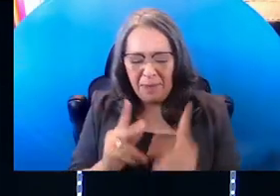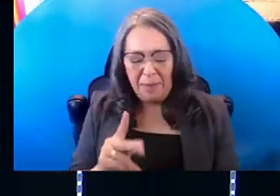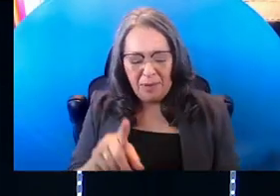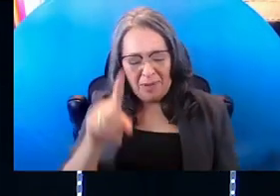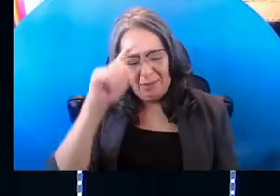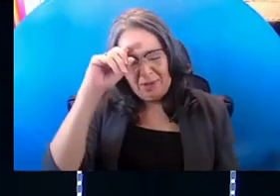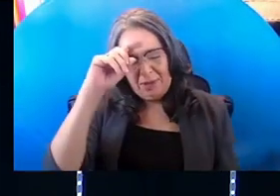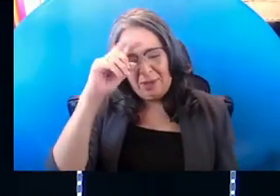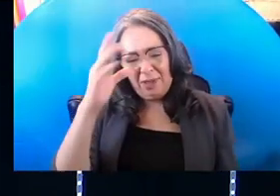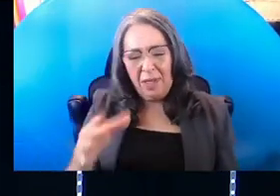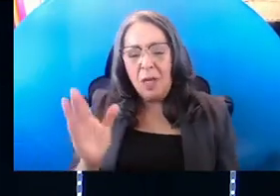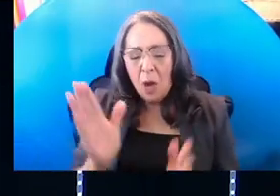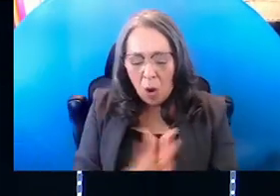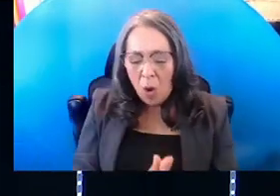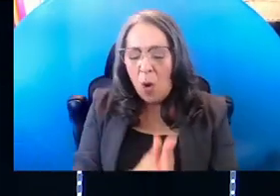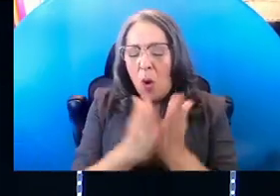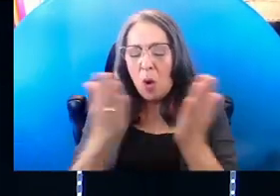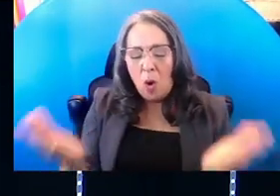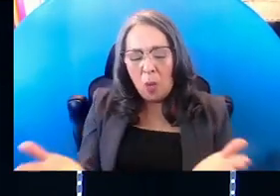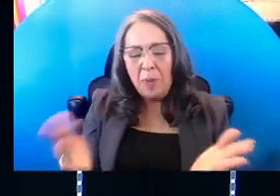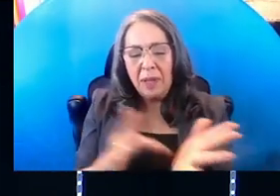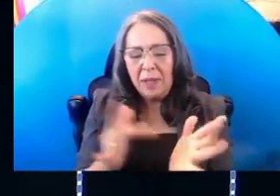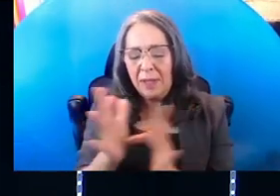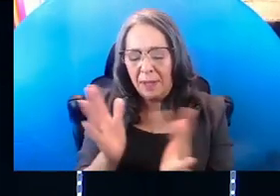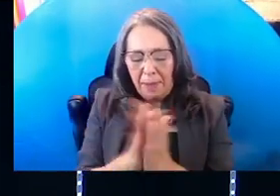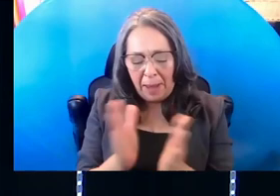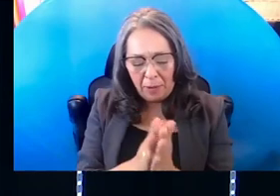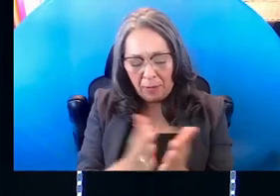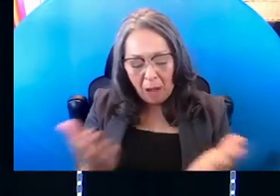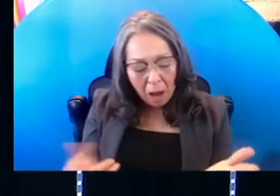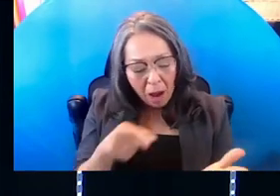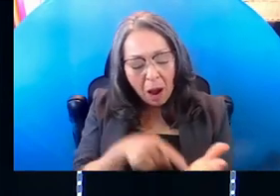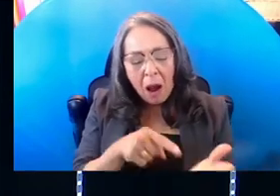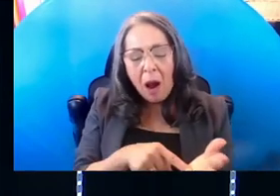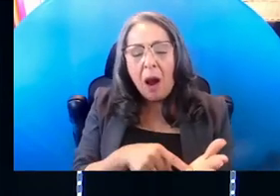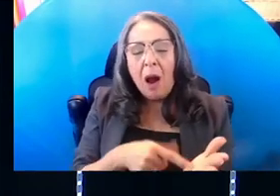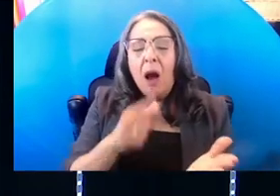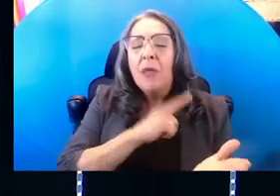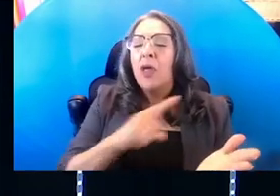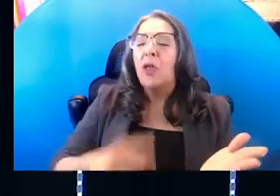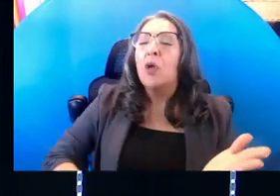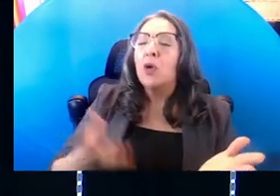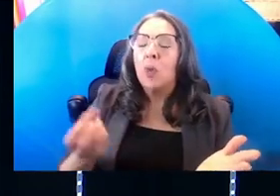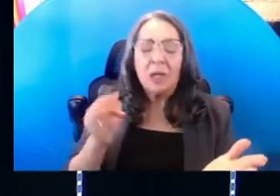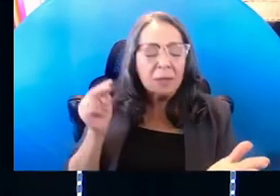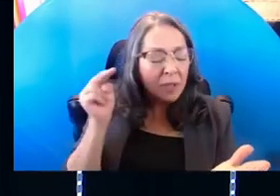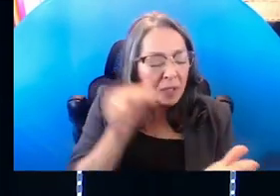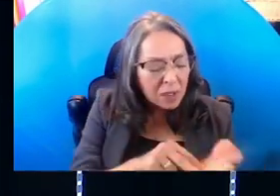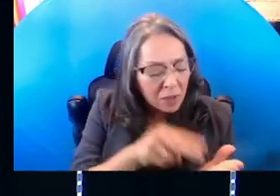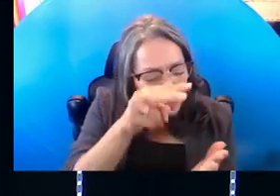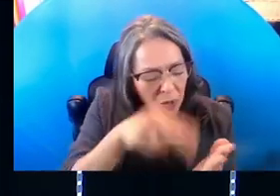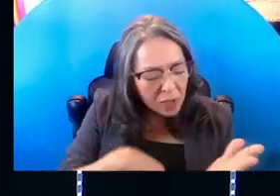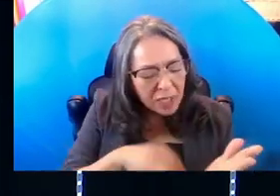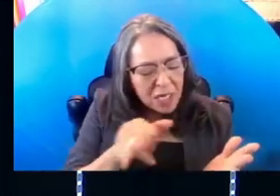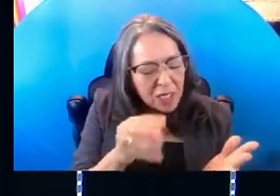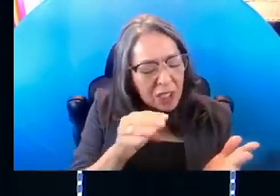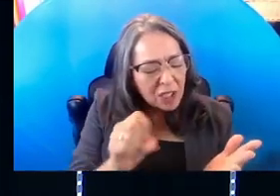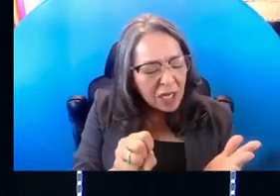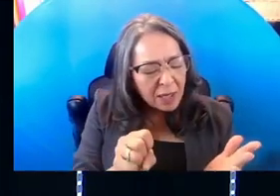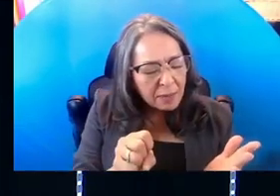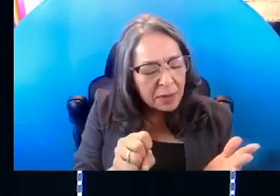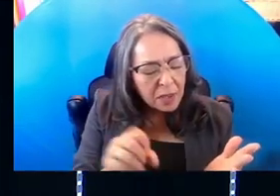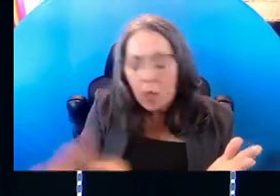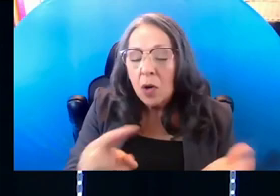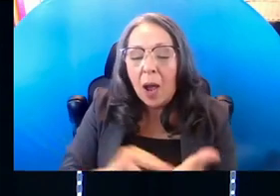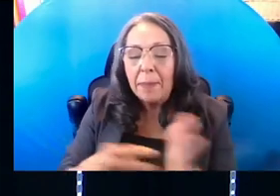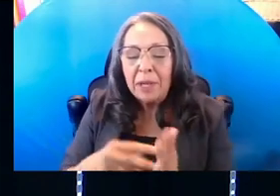had those moments when you like open scripture? People open to James, like, I just feel like the Lord's leading me to James today. James 1, they read, consider it pure joy. Did I say James? I meant John.